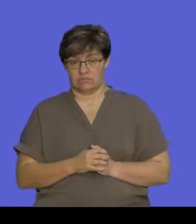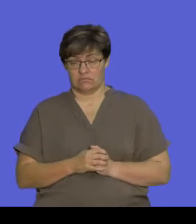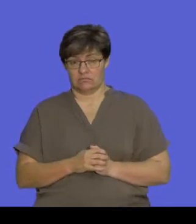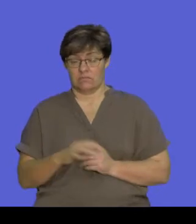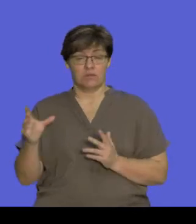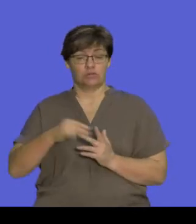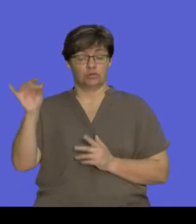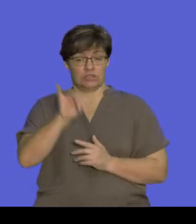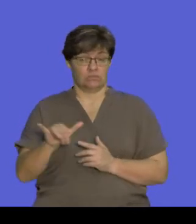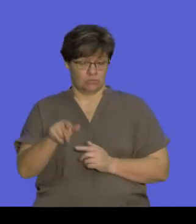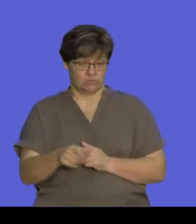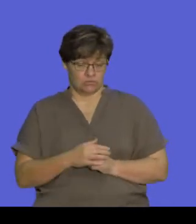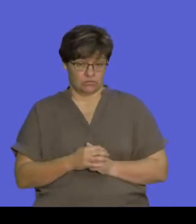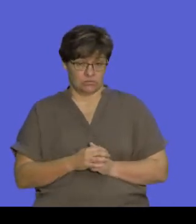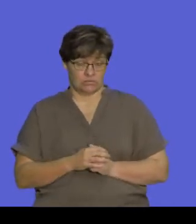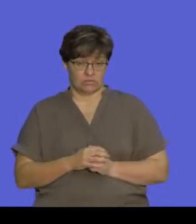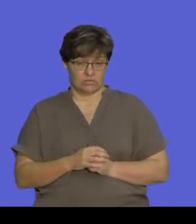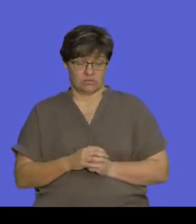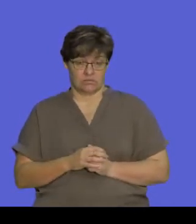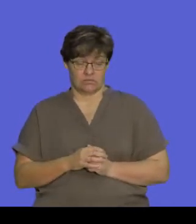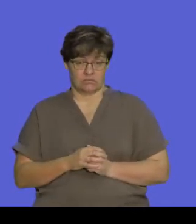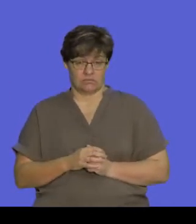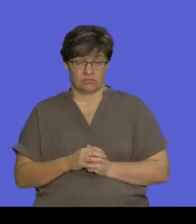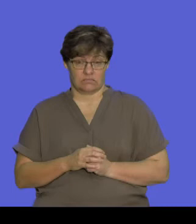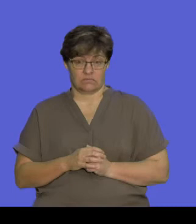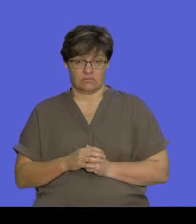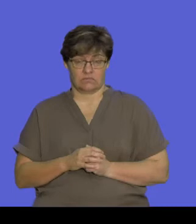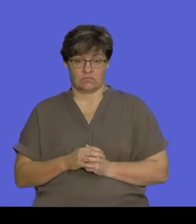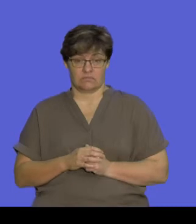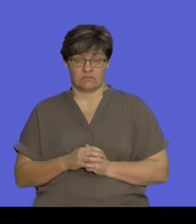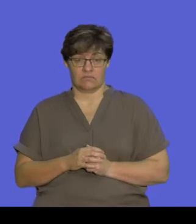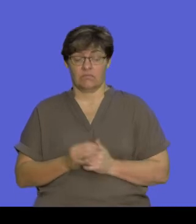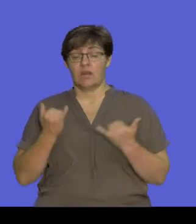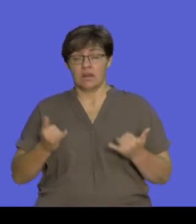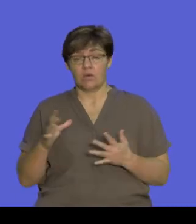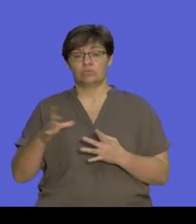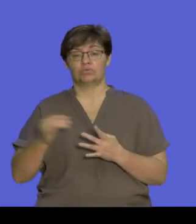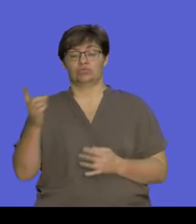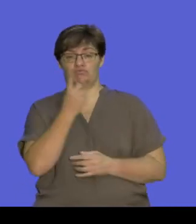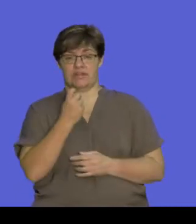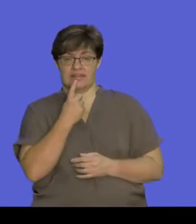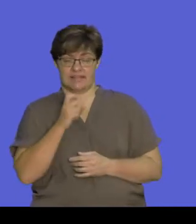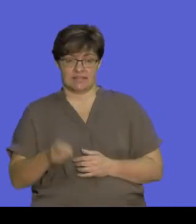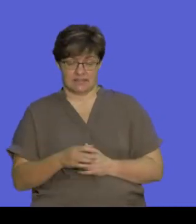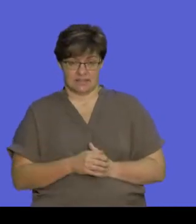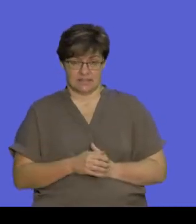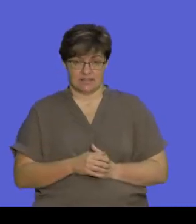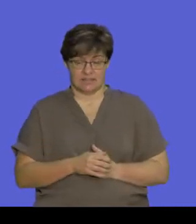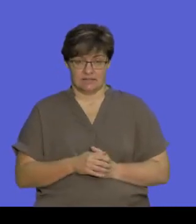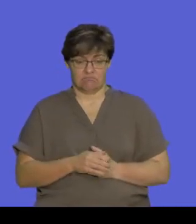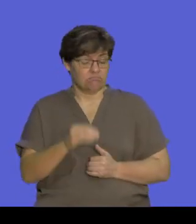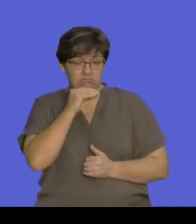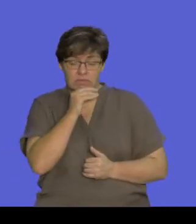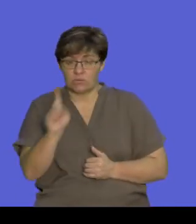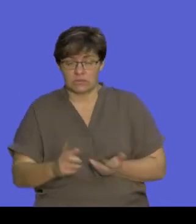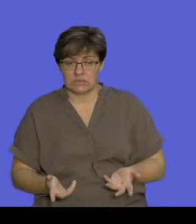ball that's on this stem, and I now choose a red ball. Well, that means that